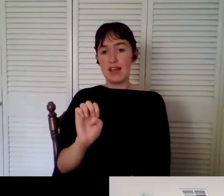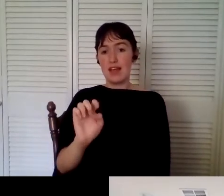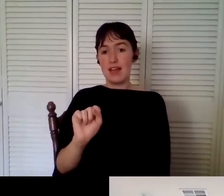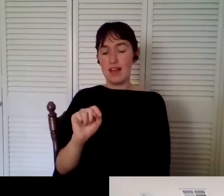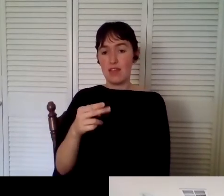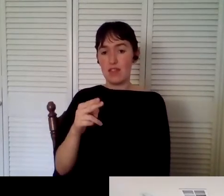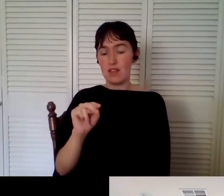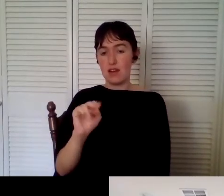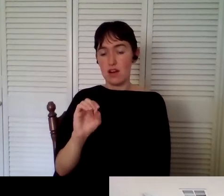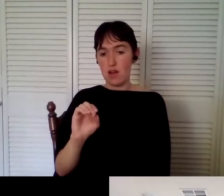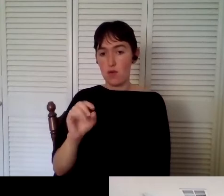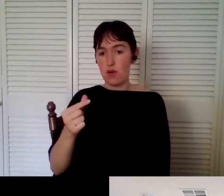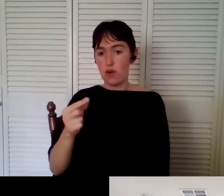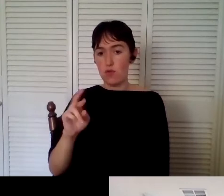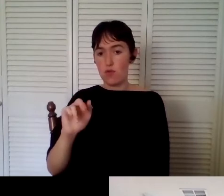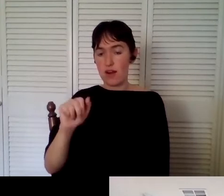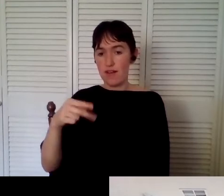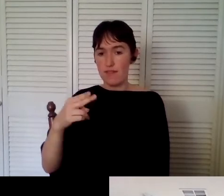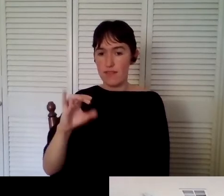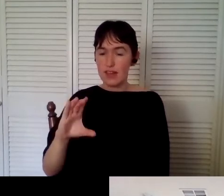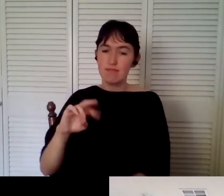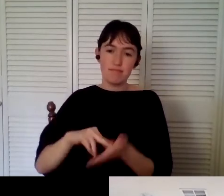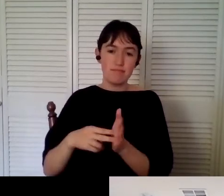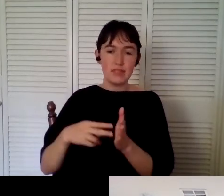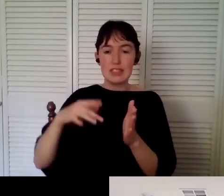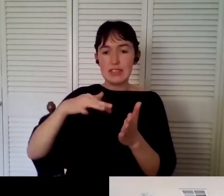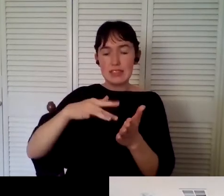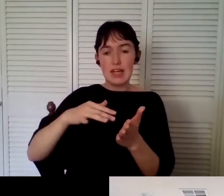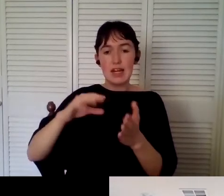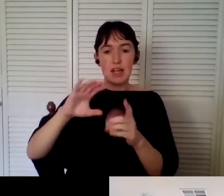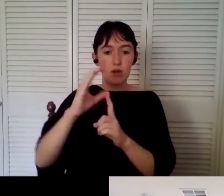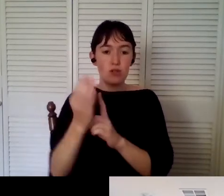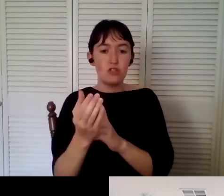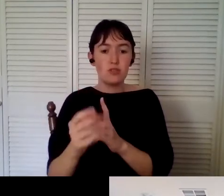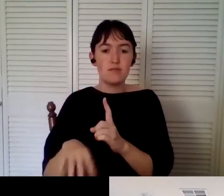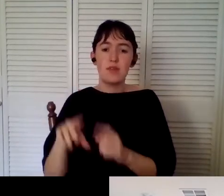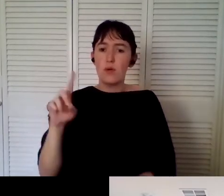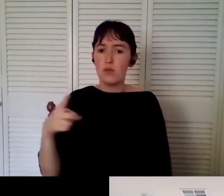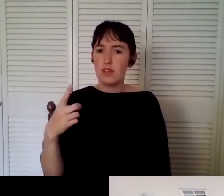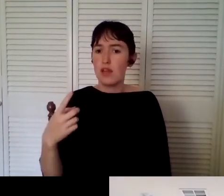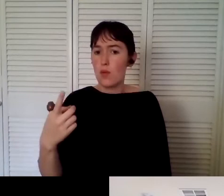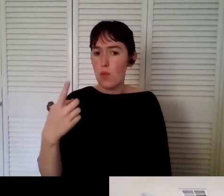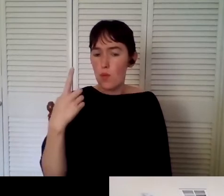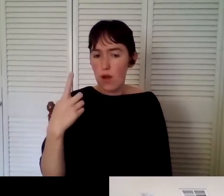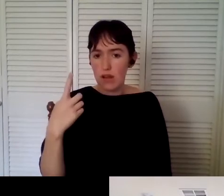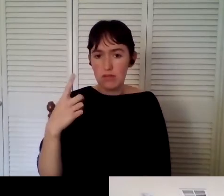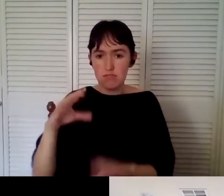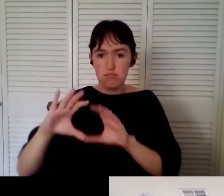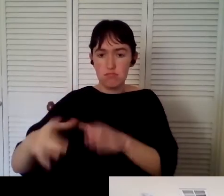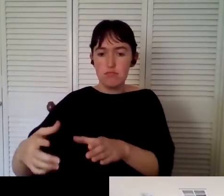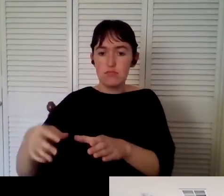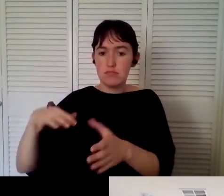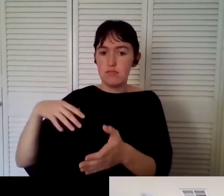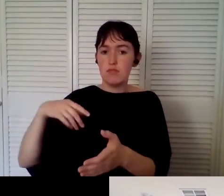this. There's only one culture that ethnographically hunts using a throwing spear, and that would be the Maasai warriors